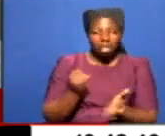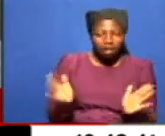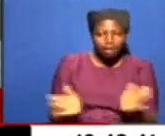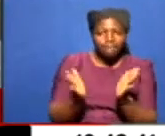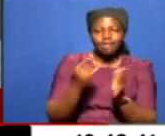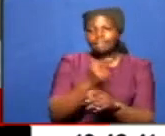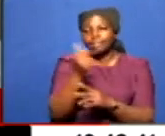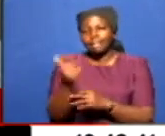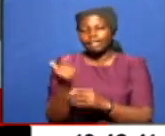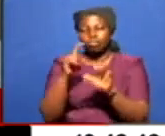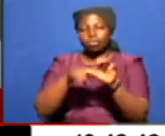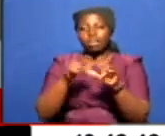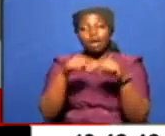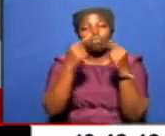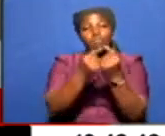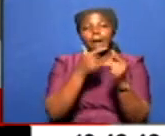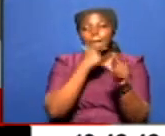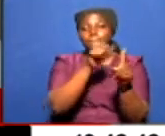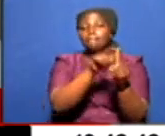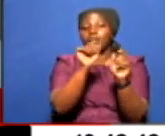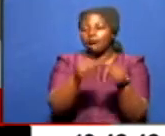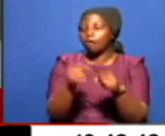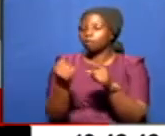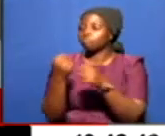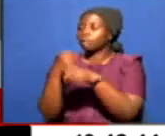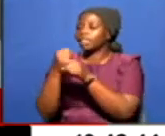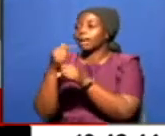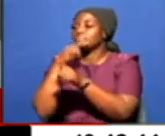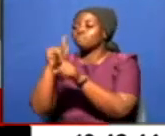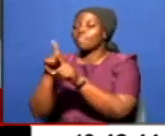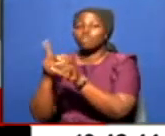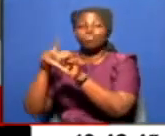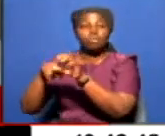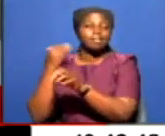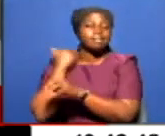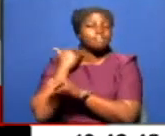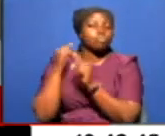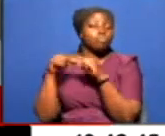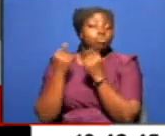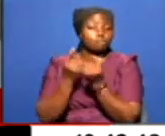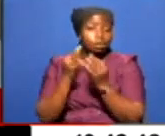will radicalize a brother. Mm-hmm. So if you have lost your brother